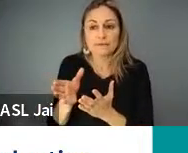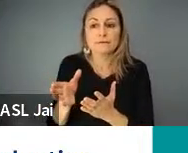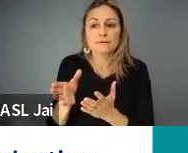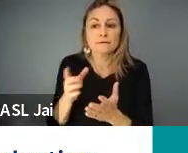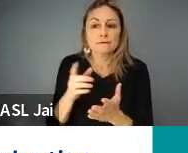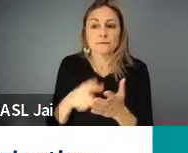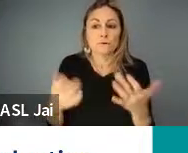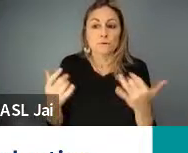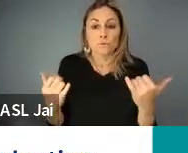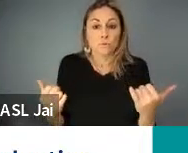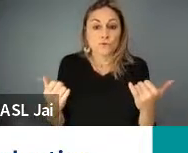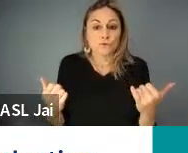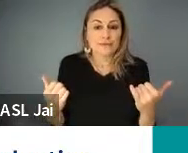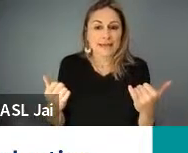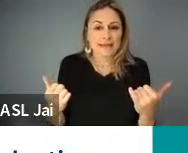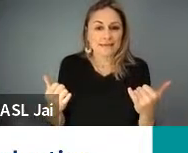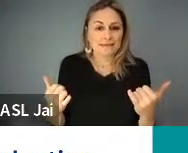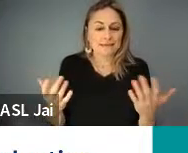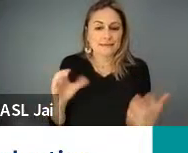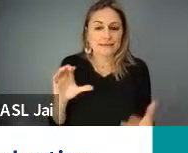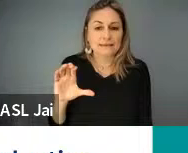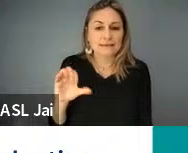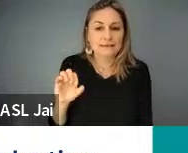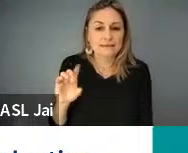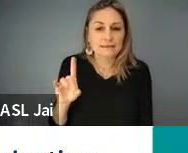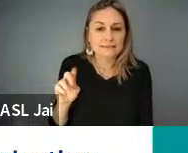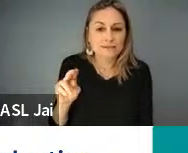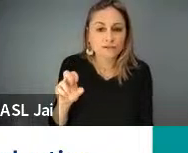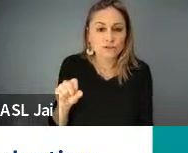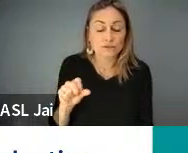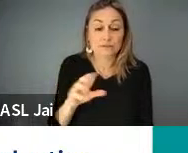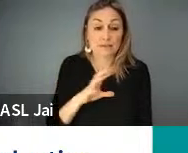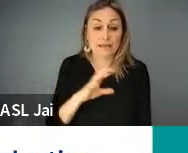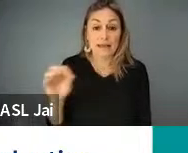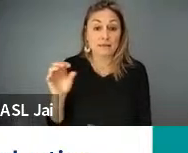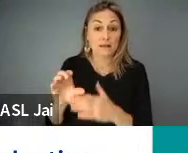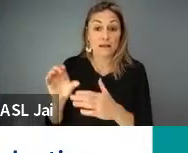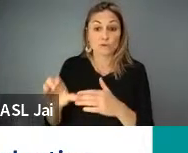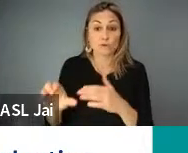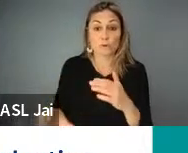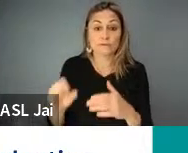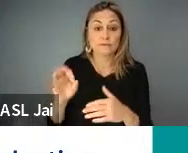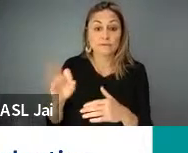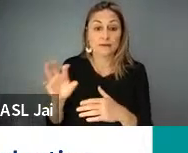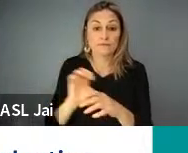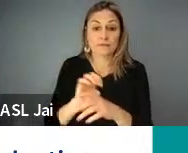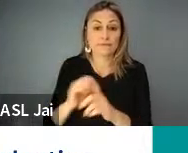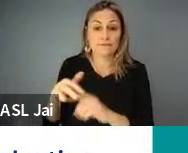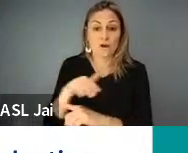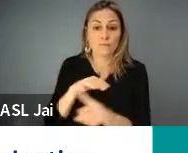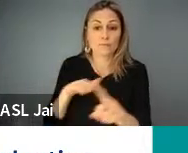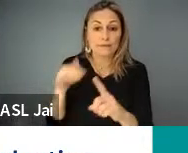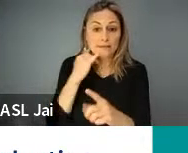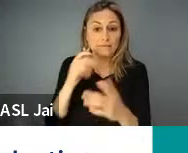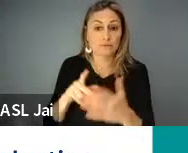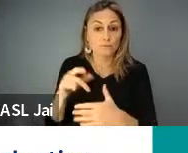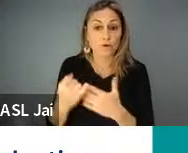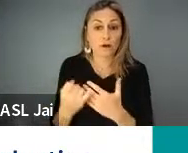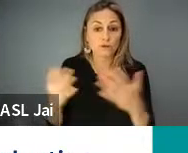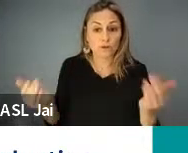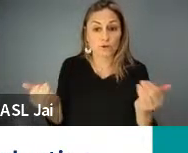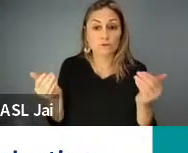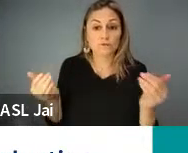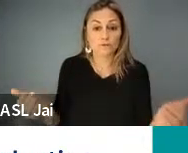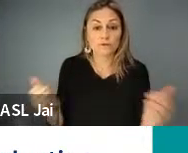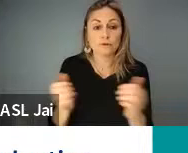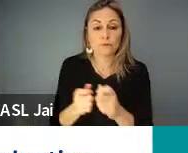today's existing conditions and what will be the consequences to the environment if the project is moved forward with the